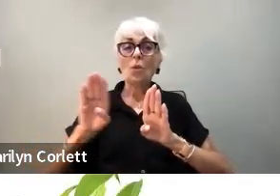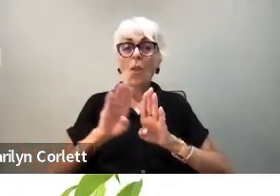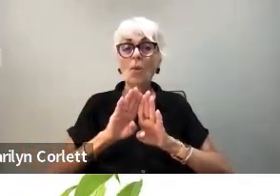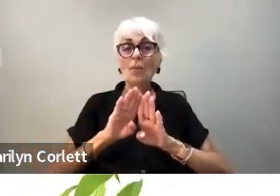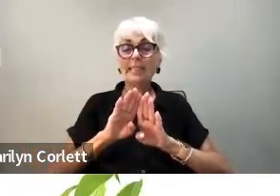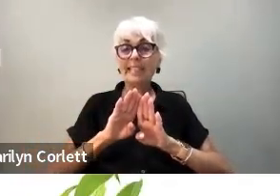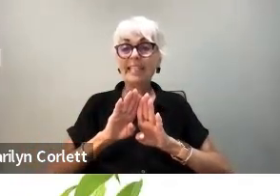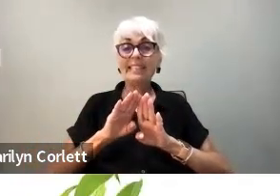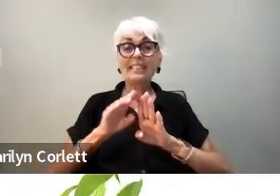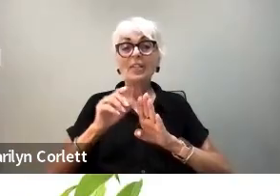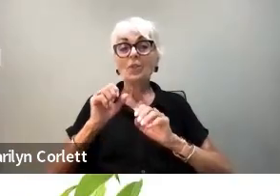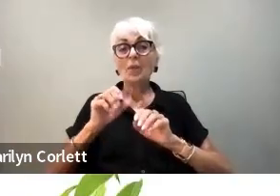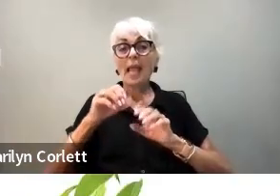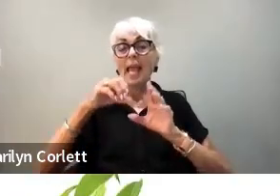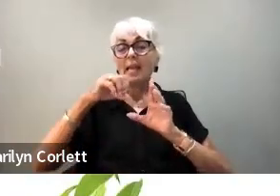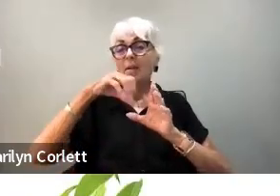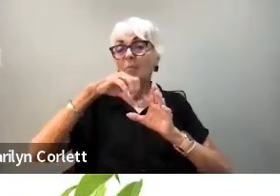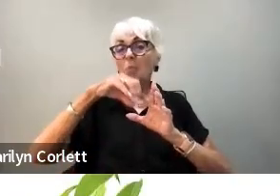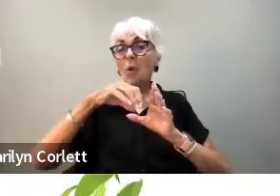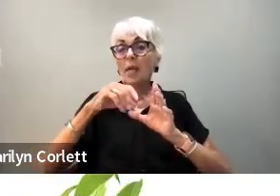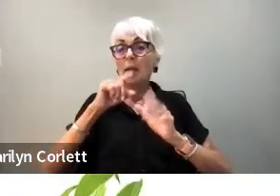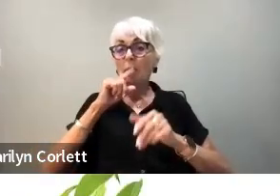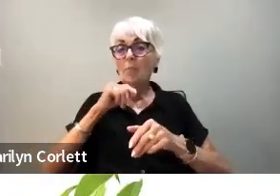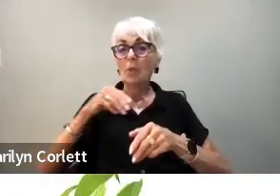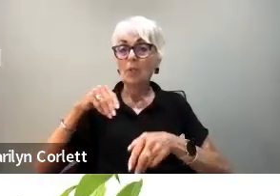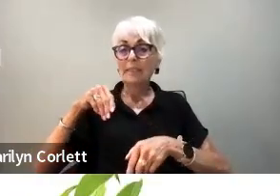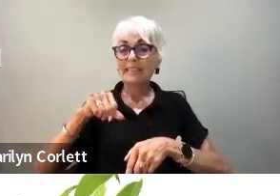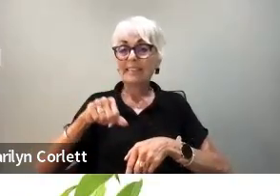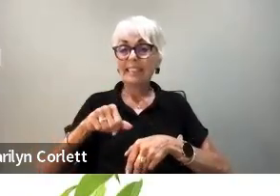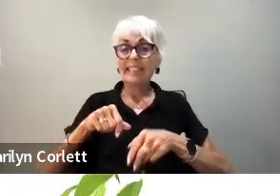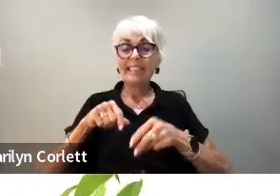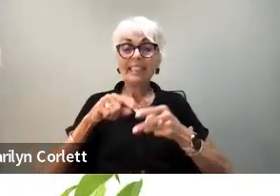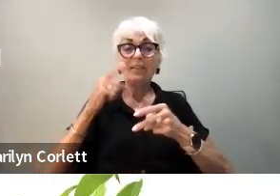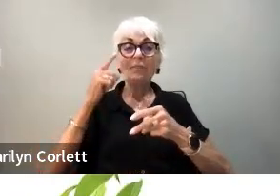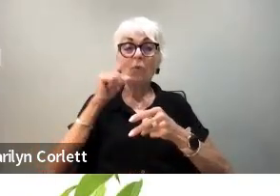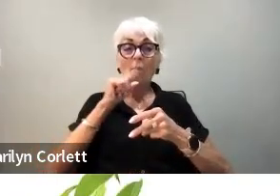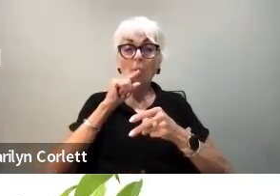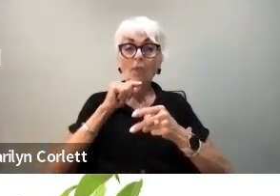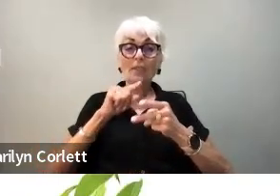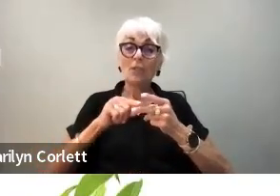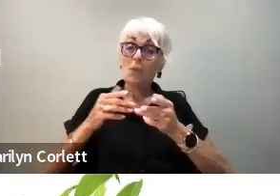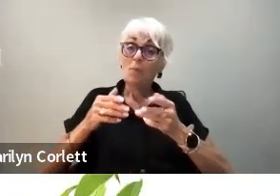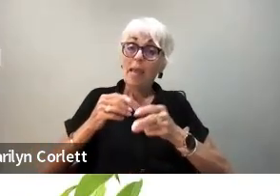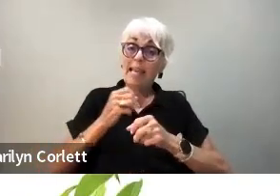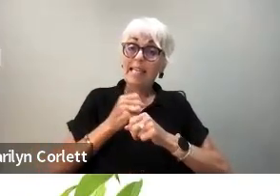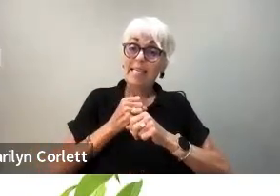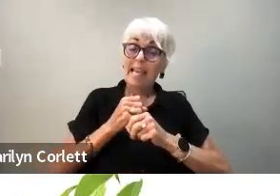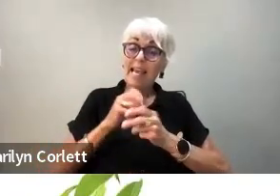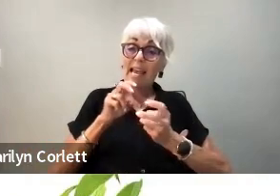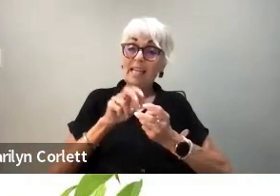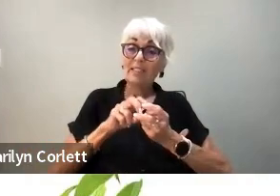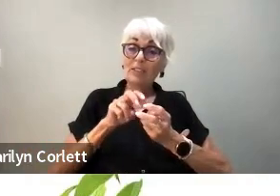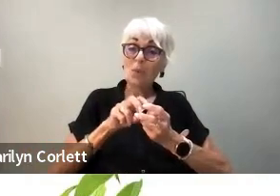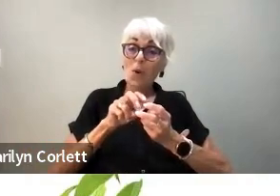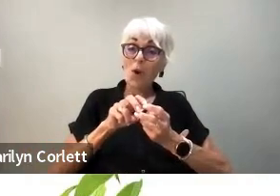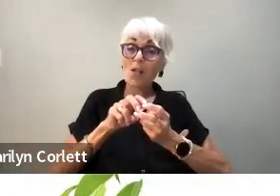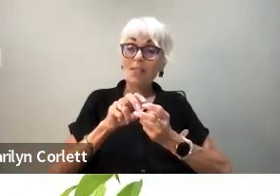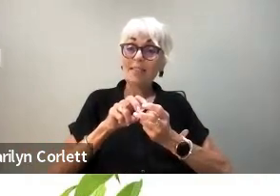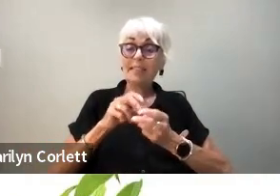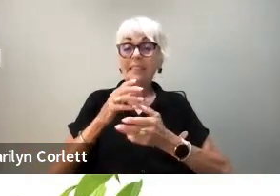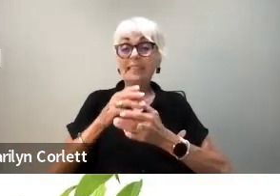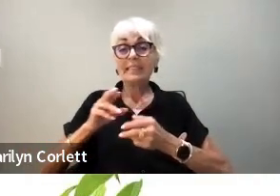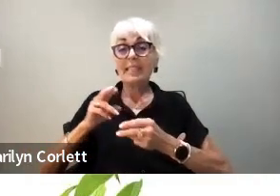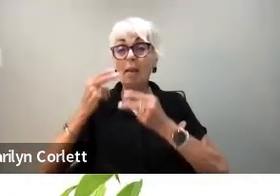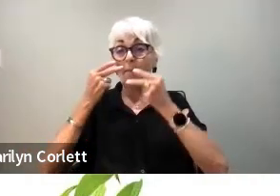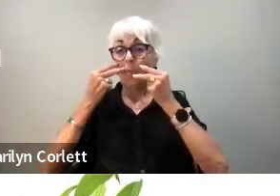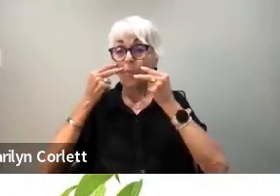in there. You can put bird seed in there for all the birds. You might get squirrels in there. You might get some